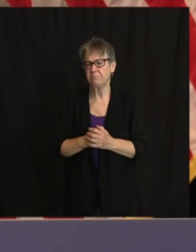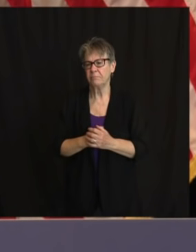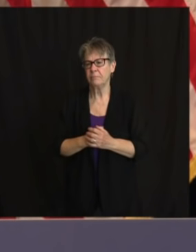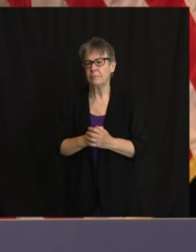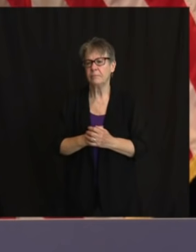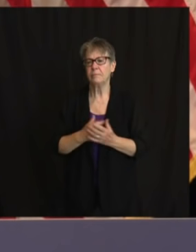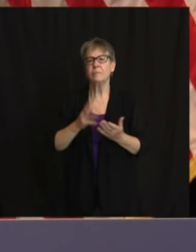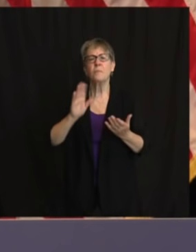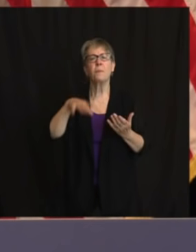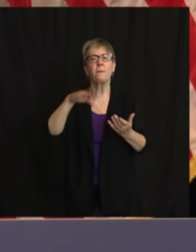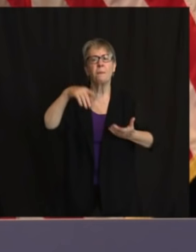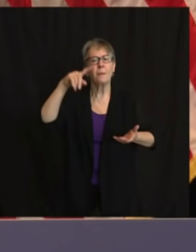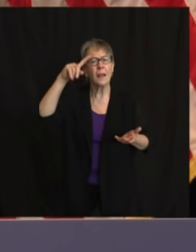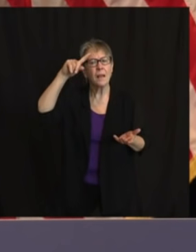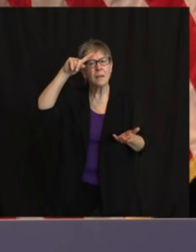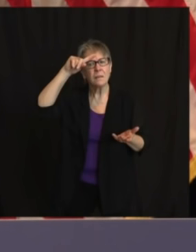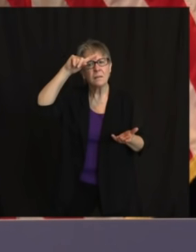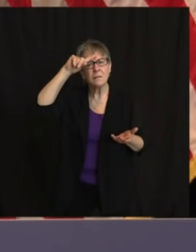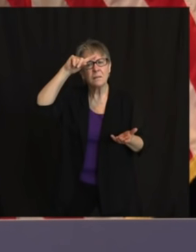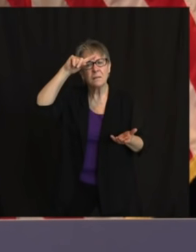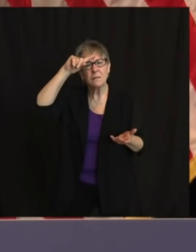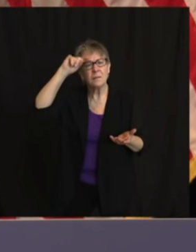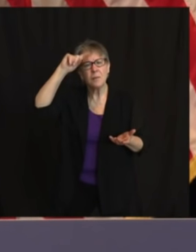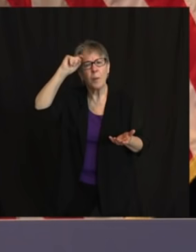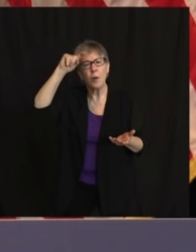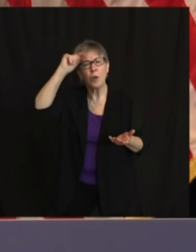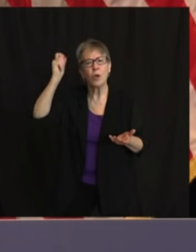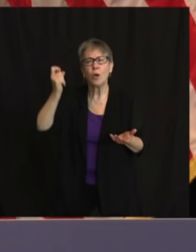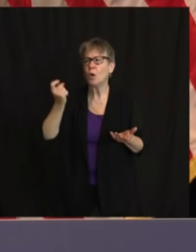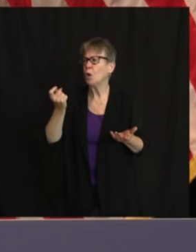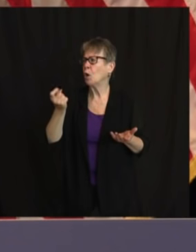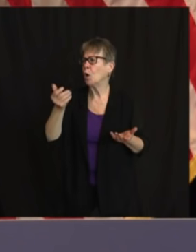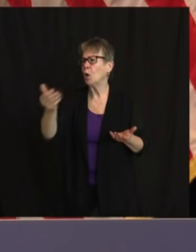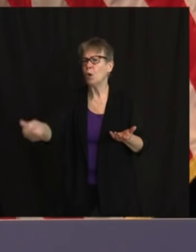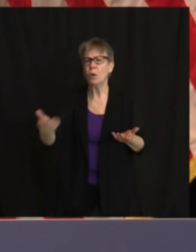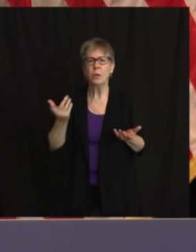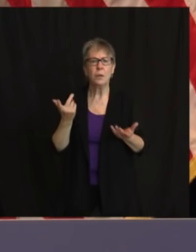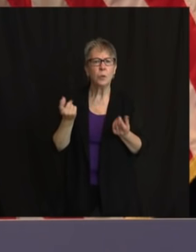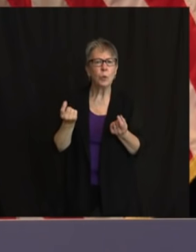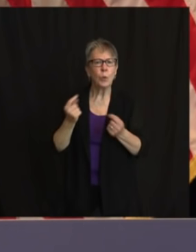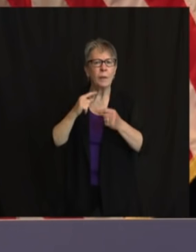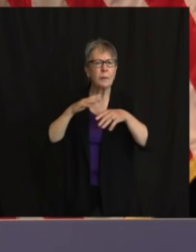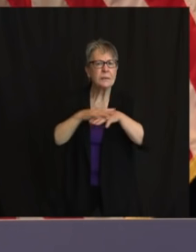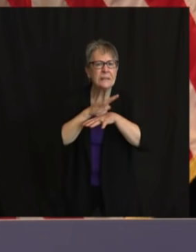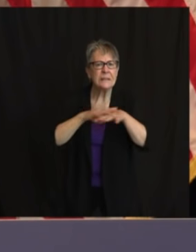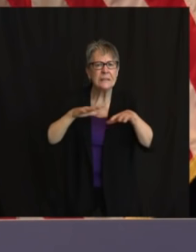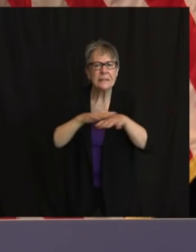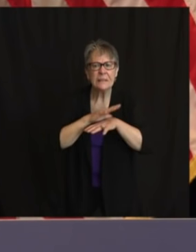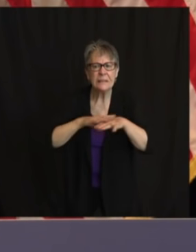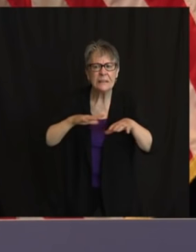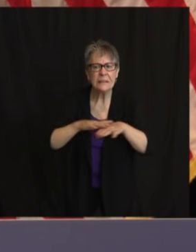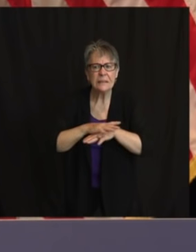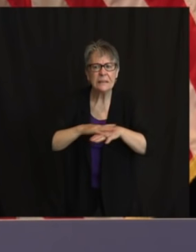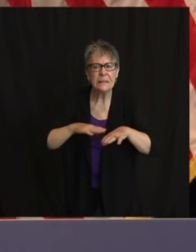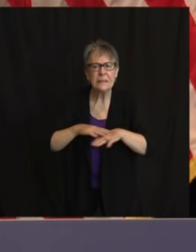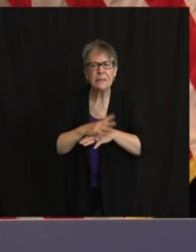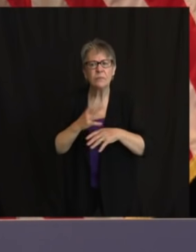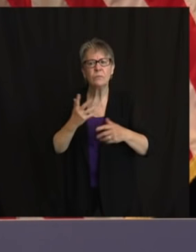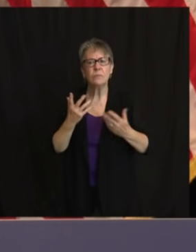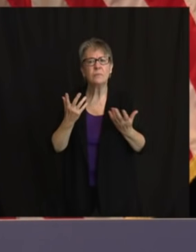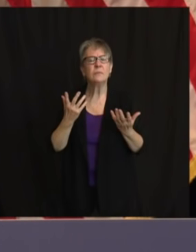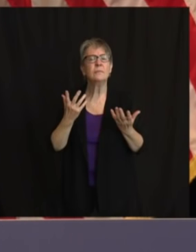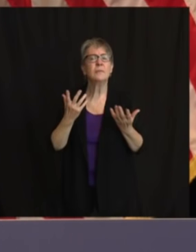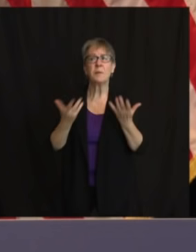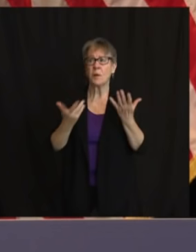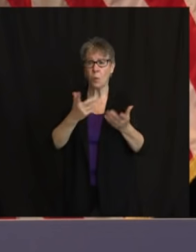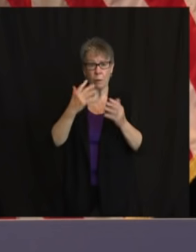about beaches that try to restrict their access to residents only. And with schools staying closed now, is